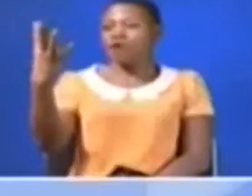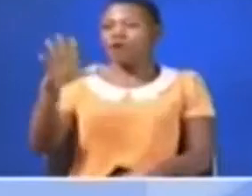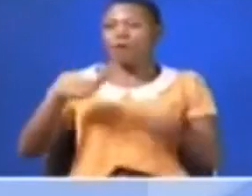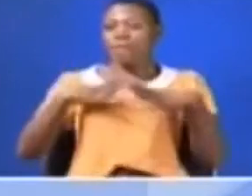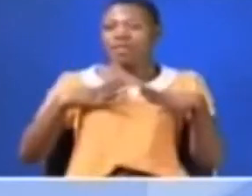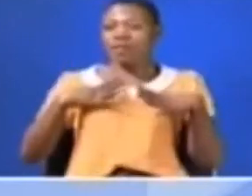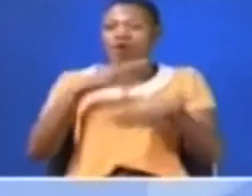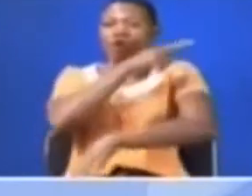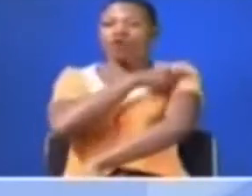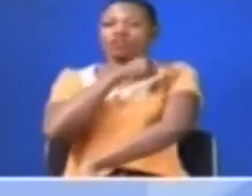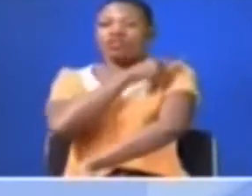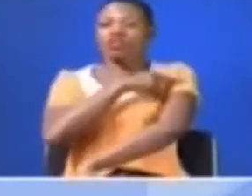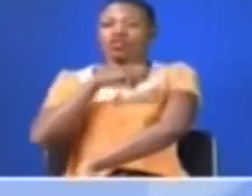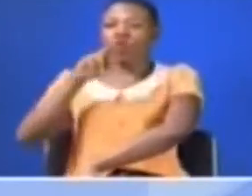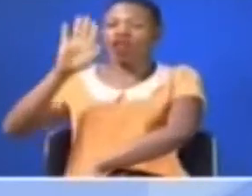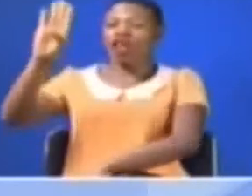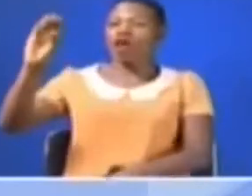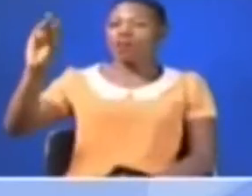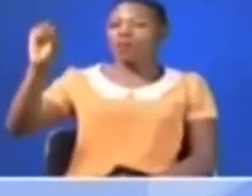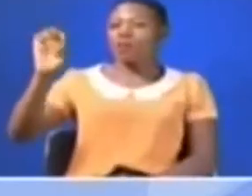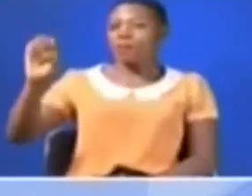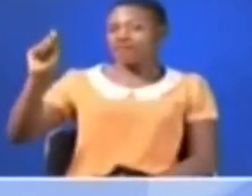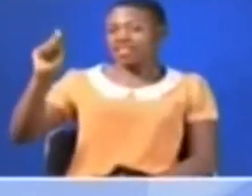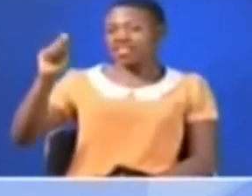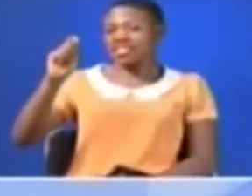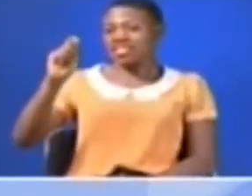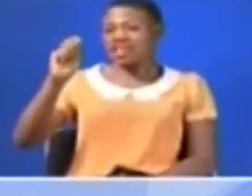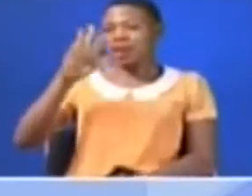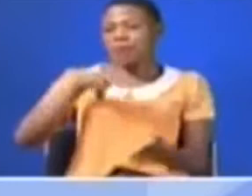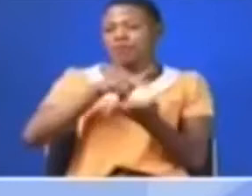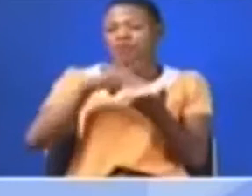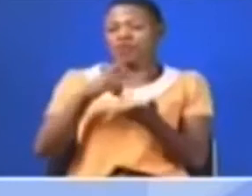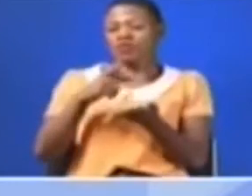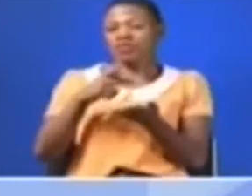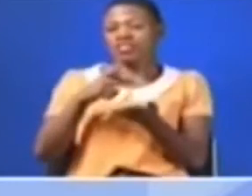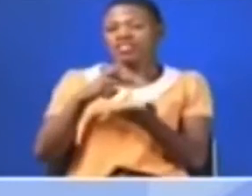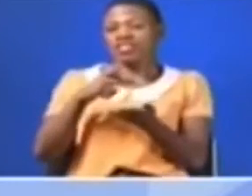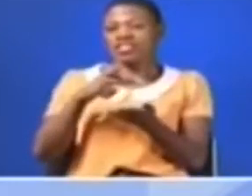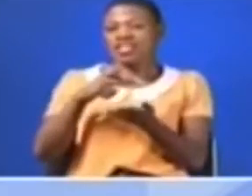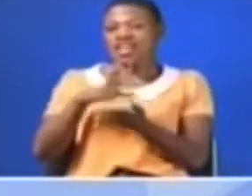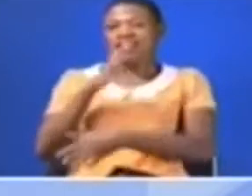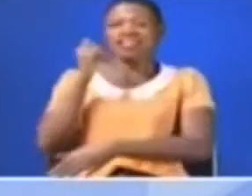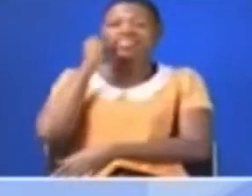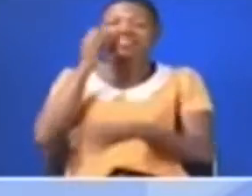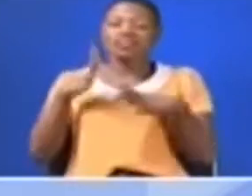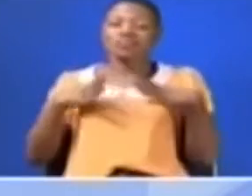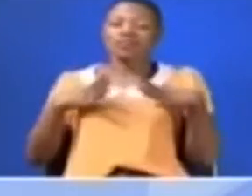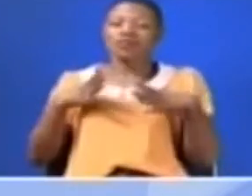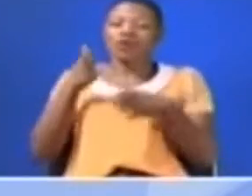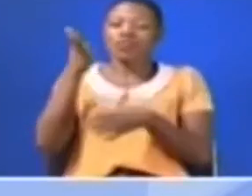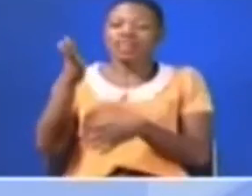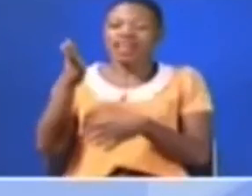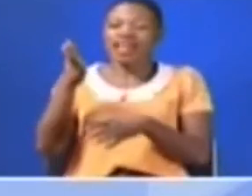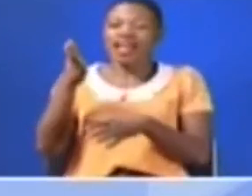the Kapkatet sub-county hospital in Bomet over food poisoning. The patients from Arawet village in Sotik